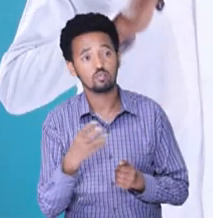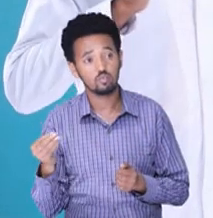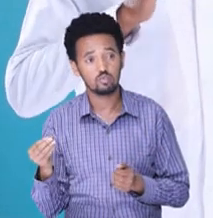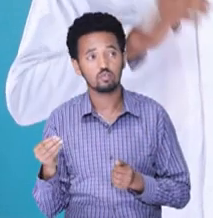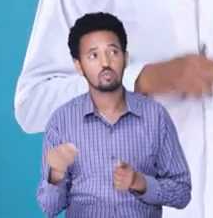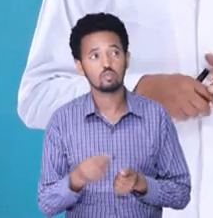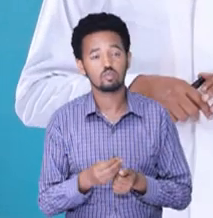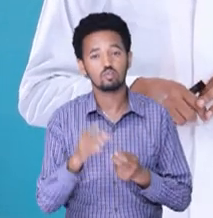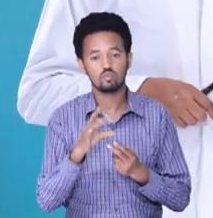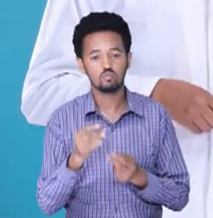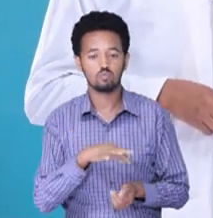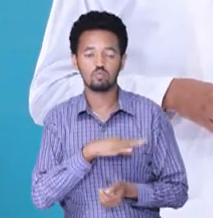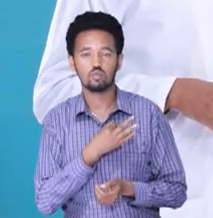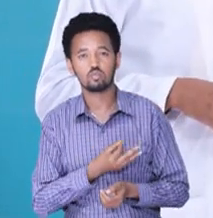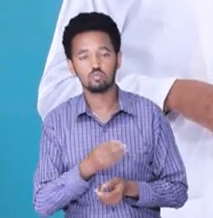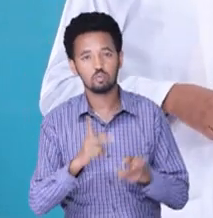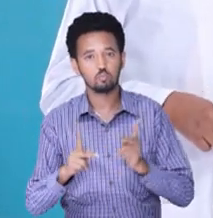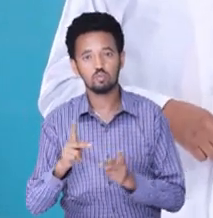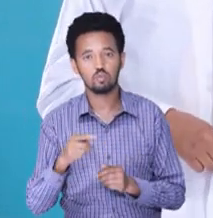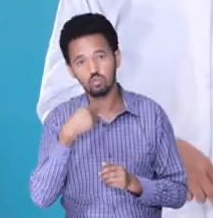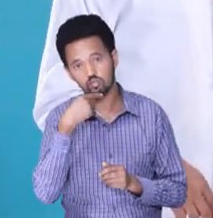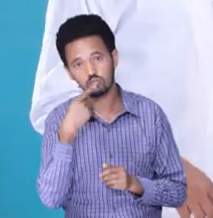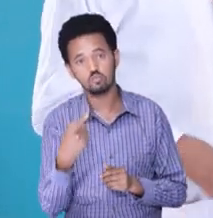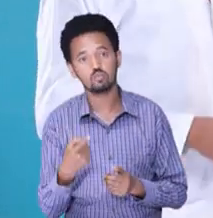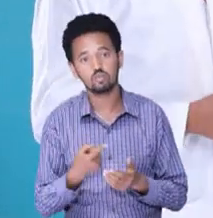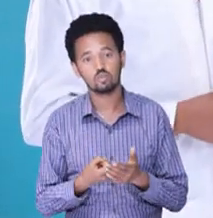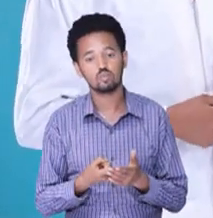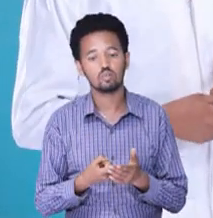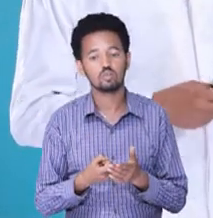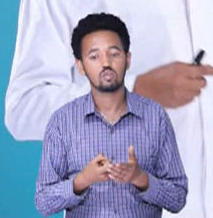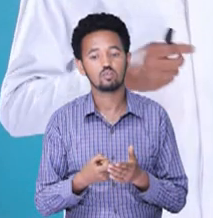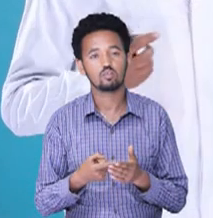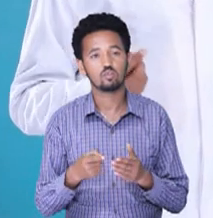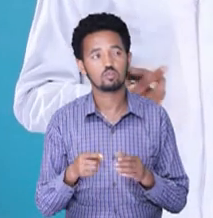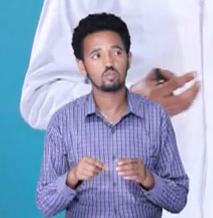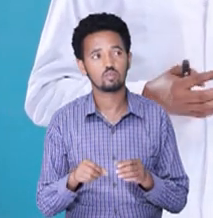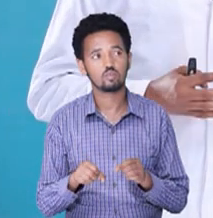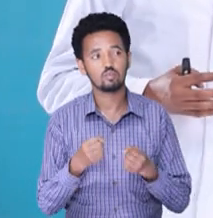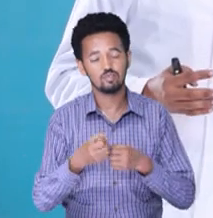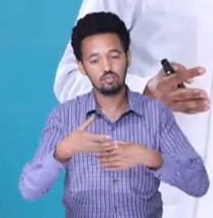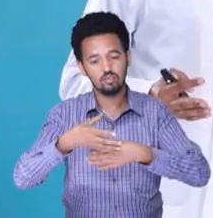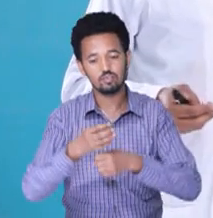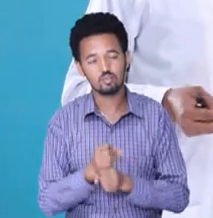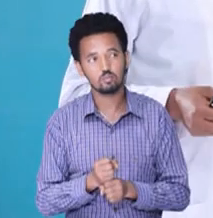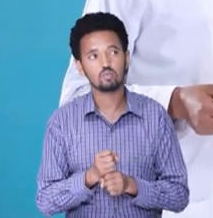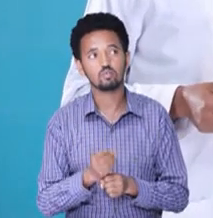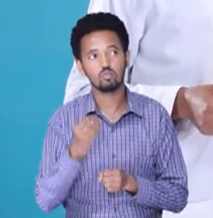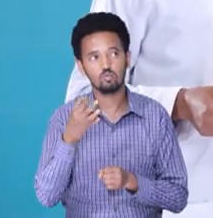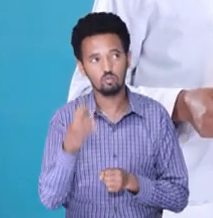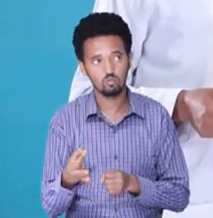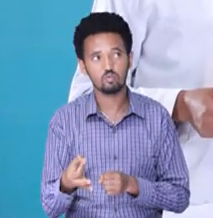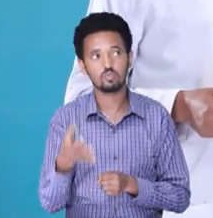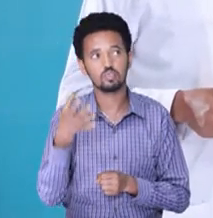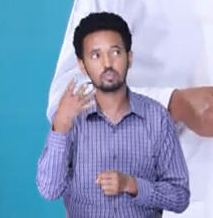is celebrated by French people as anniversary of the liberty. In the summer of 1789,